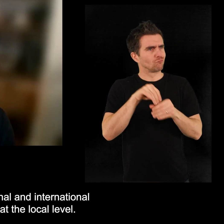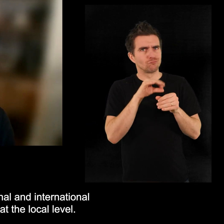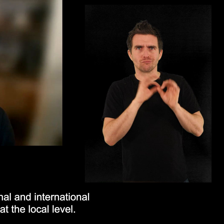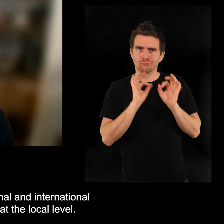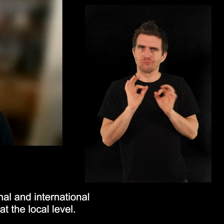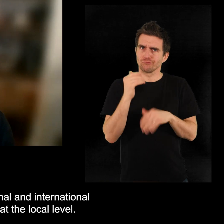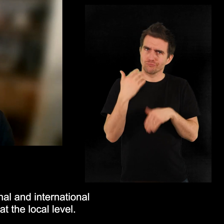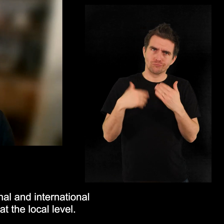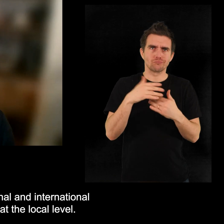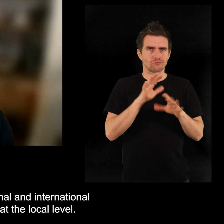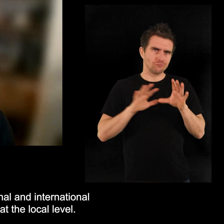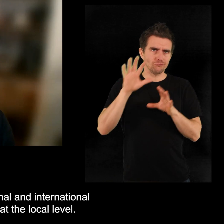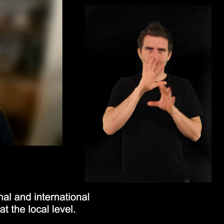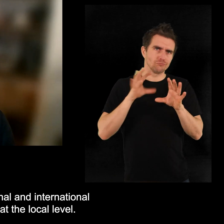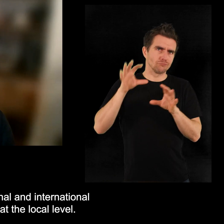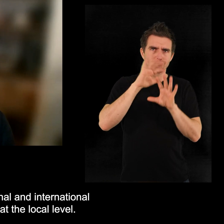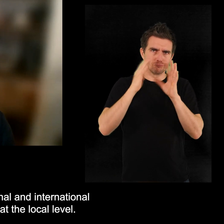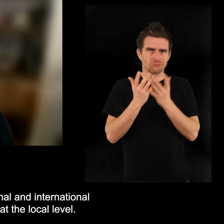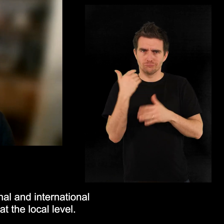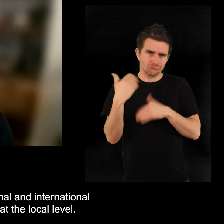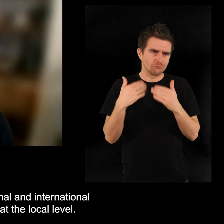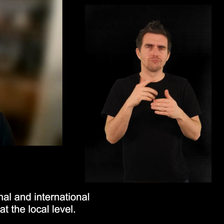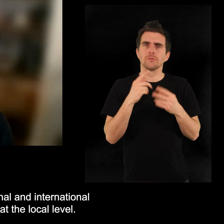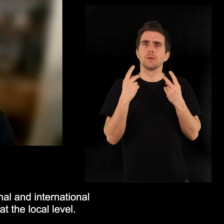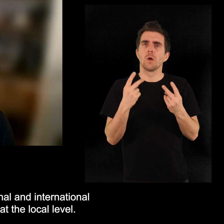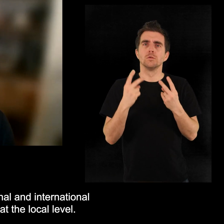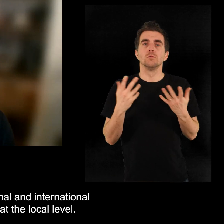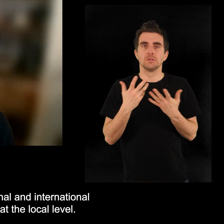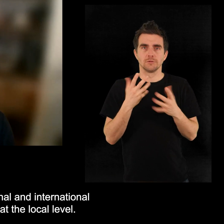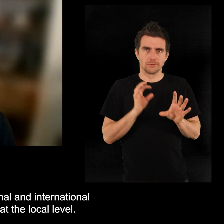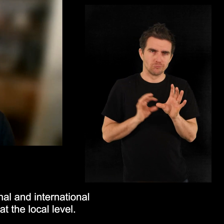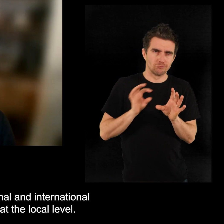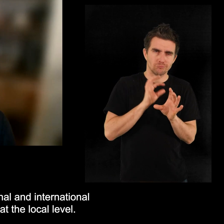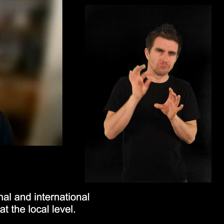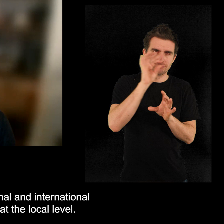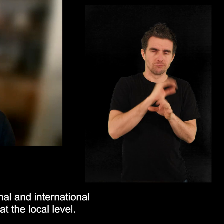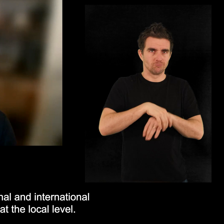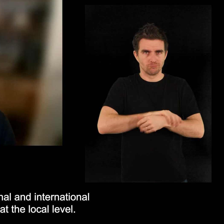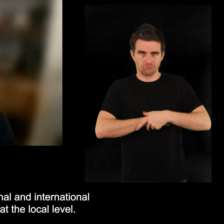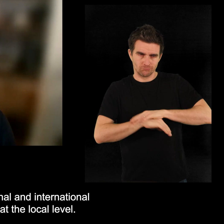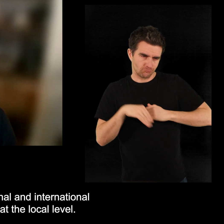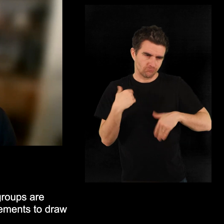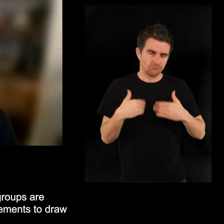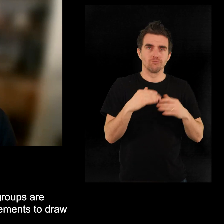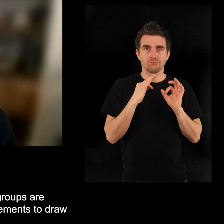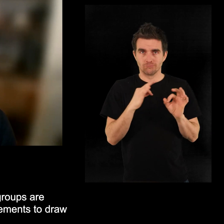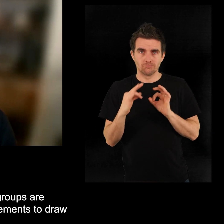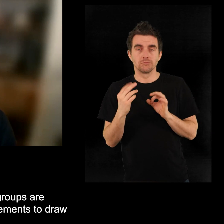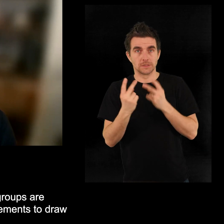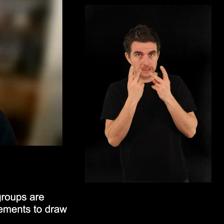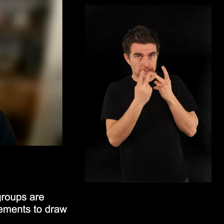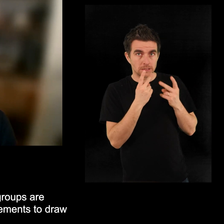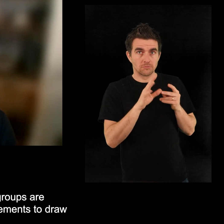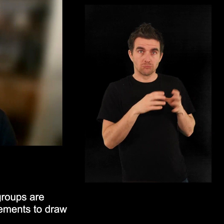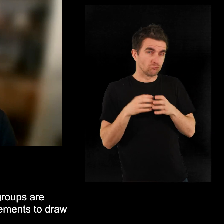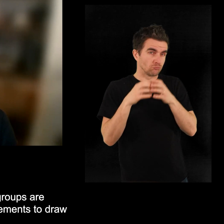local groups at the national, regional, and international levels, and most importantly, at the local level. They look at the ways